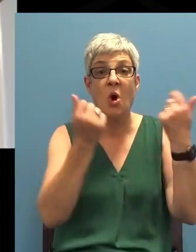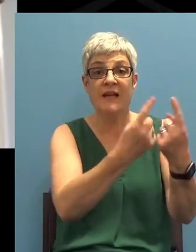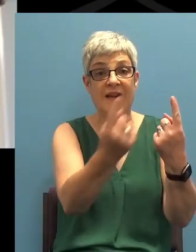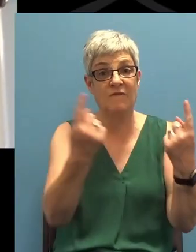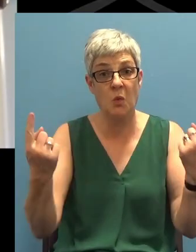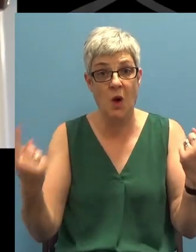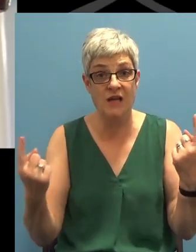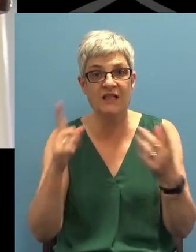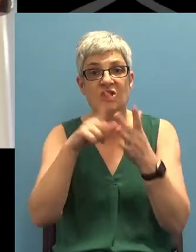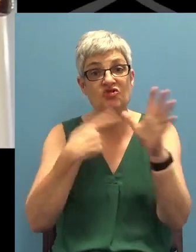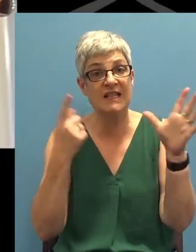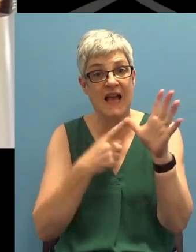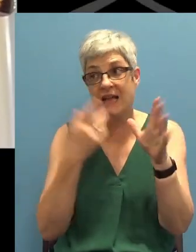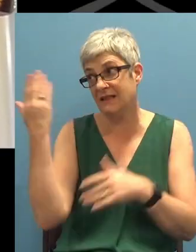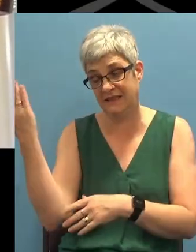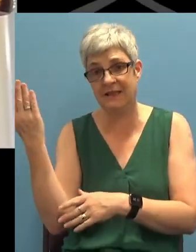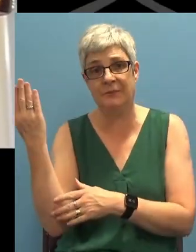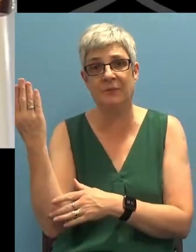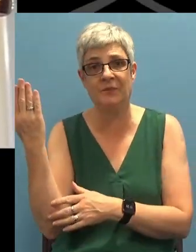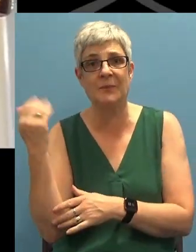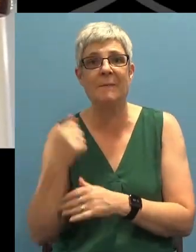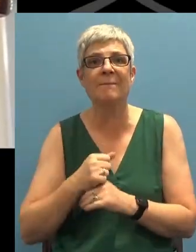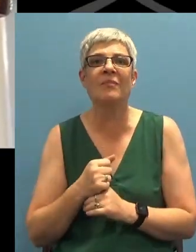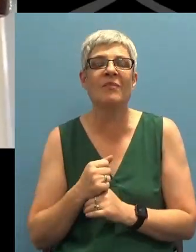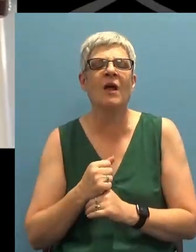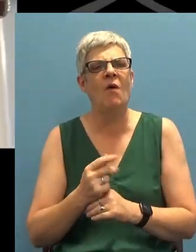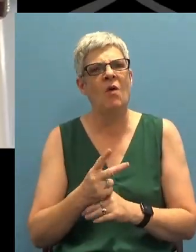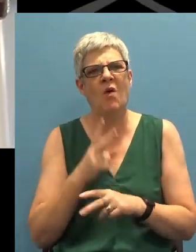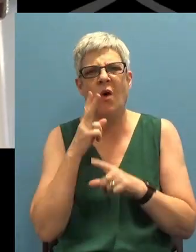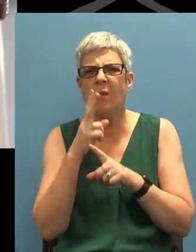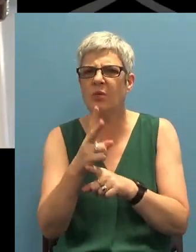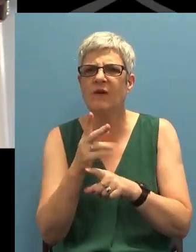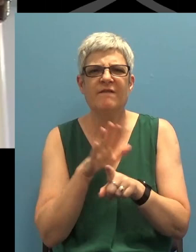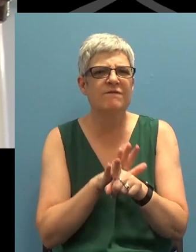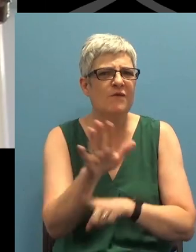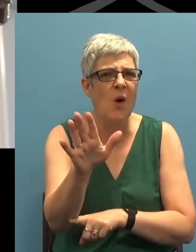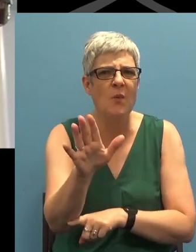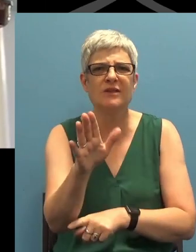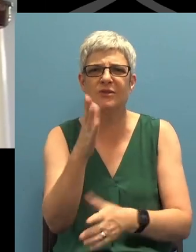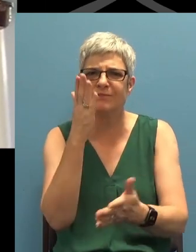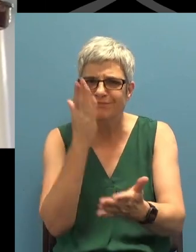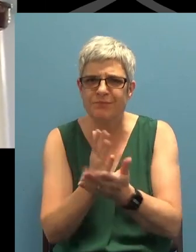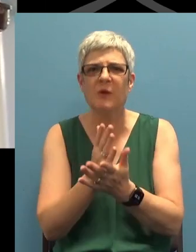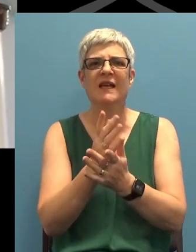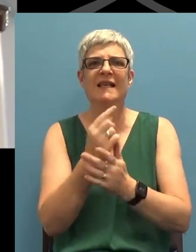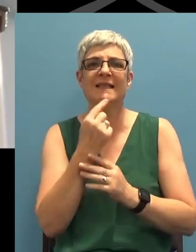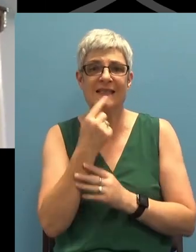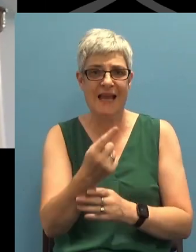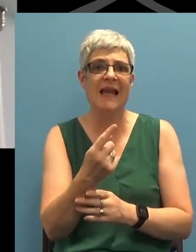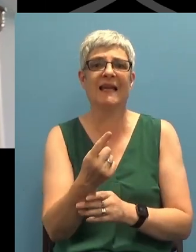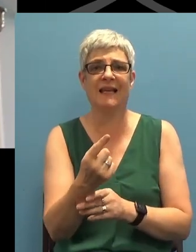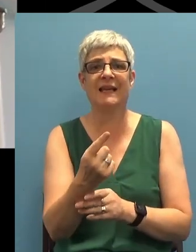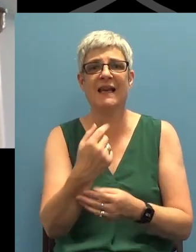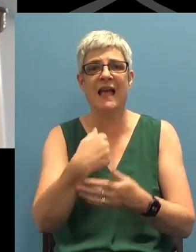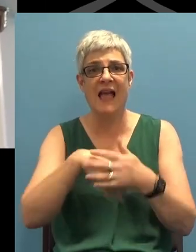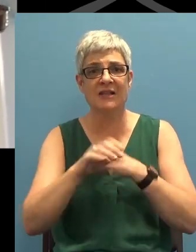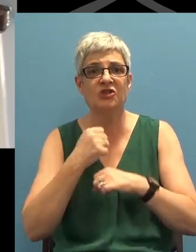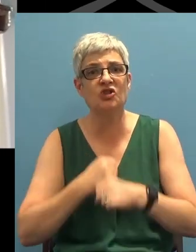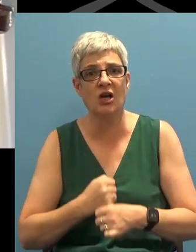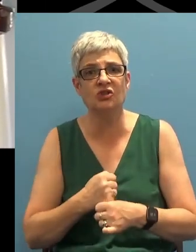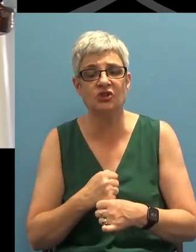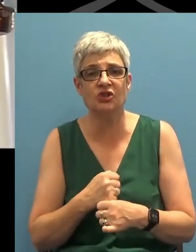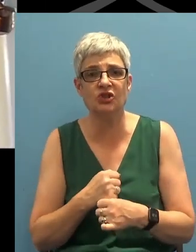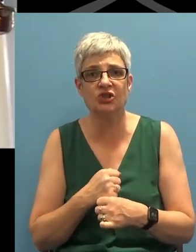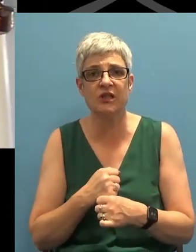Good morning, everybody. Jean Anderson speaking. Looking forward to actually saying that to you in